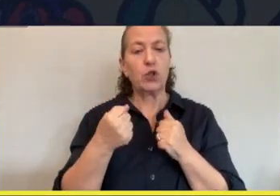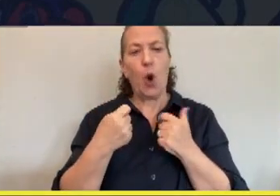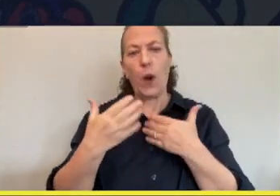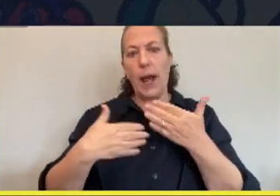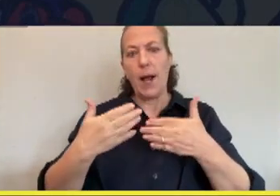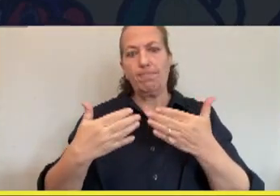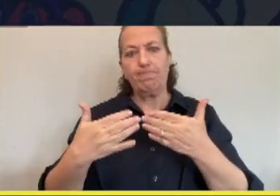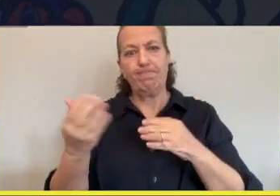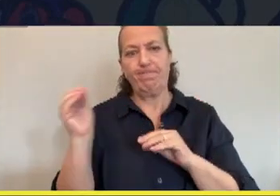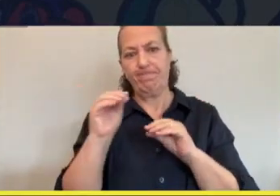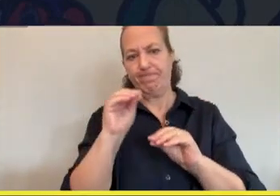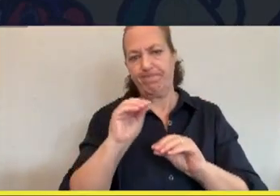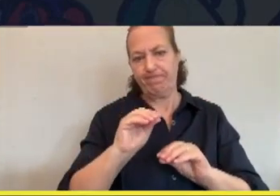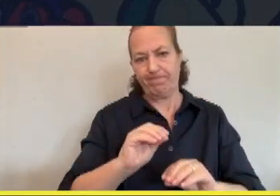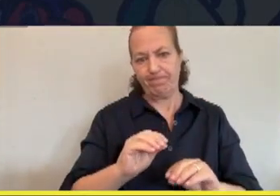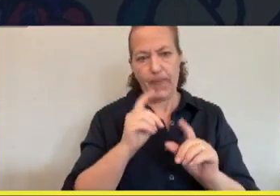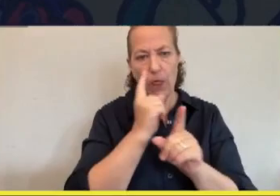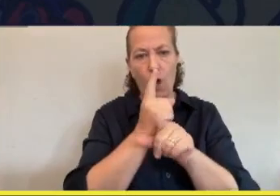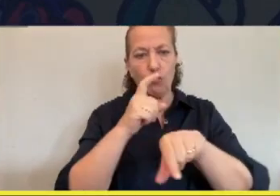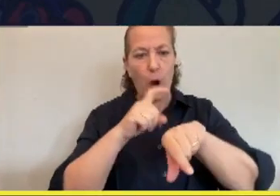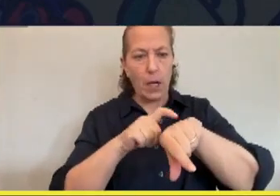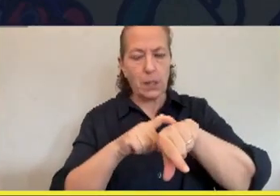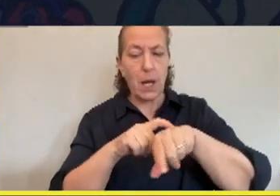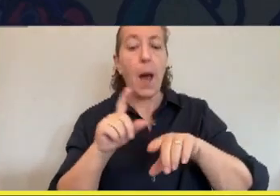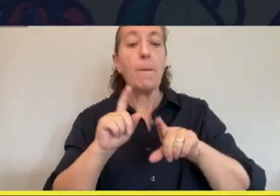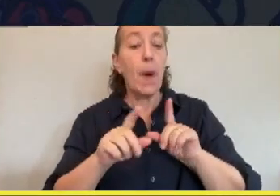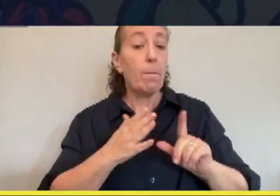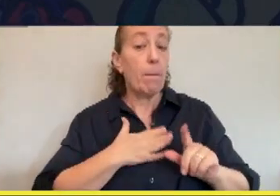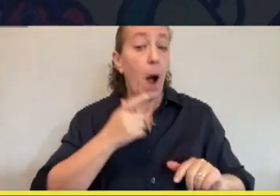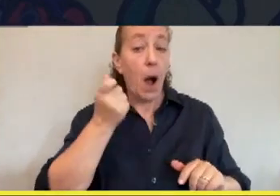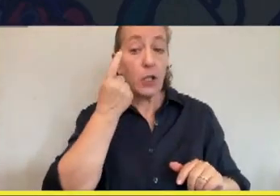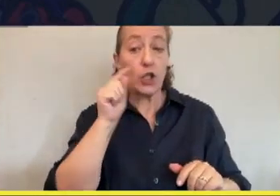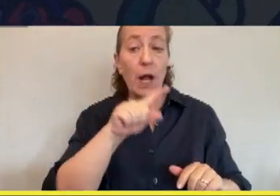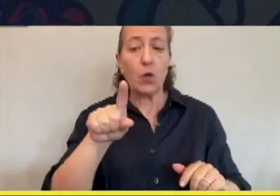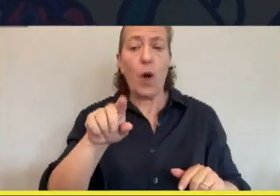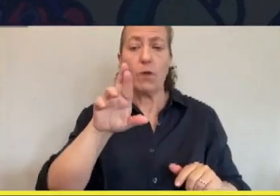to refresh the page and it shouldn't